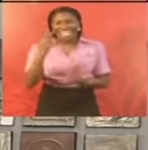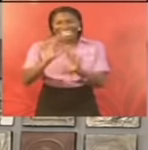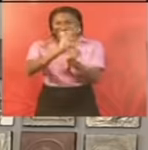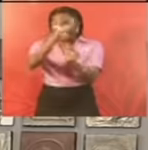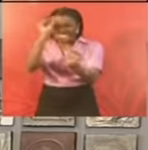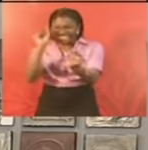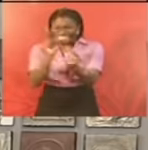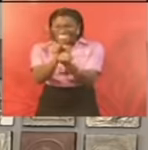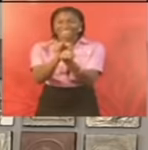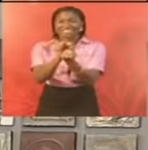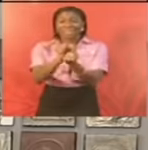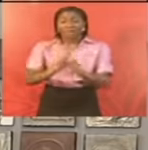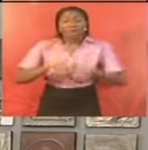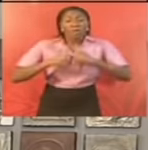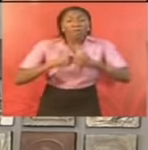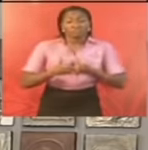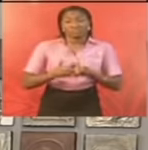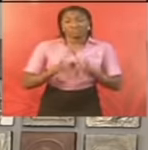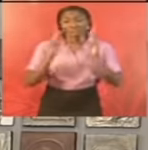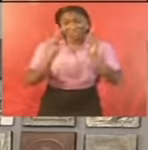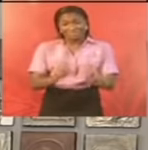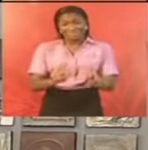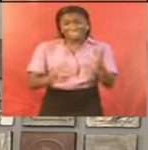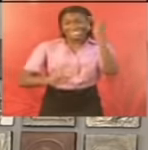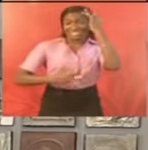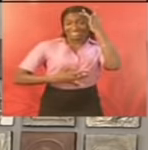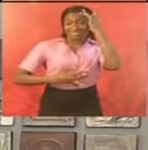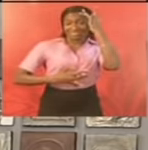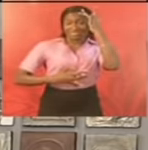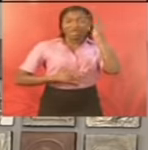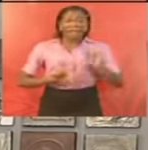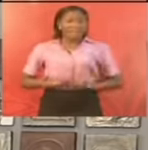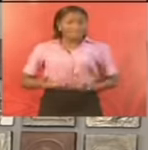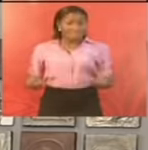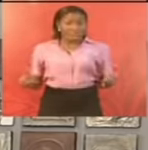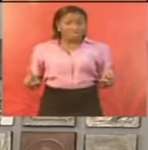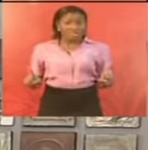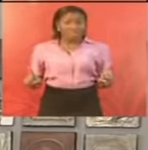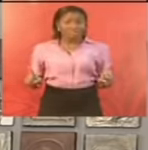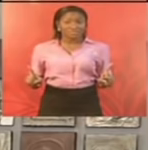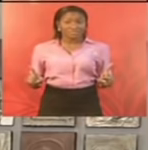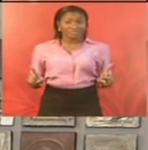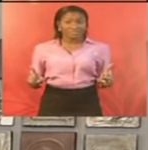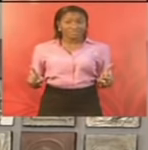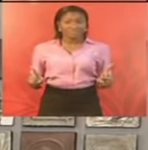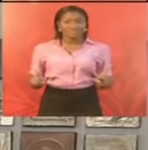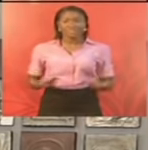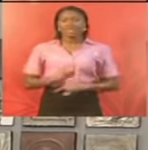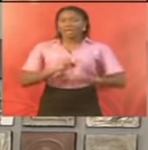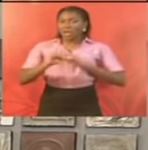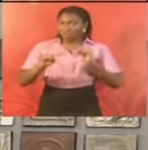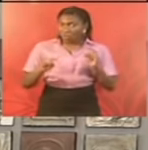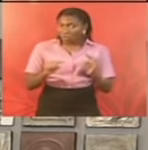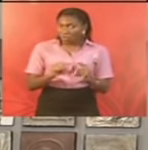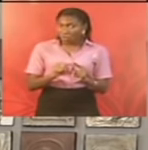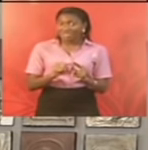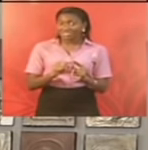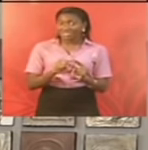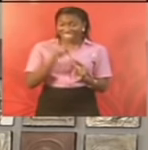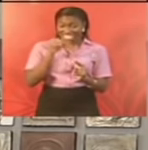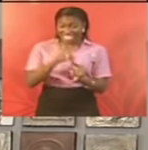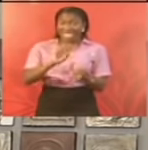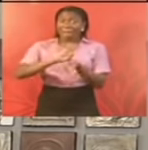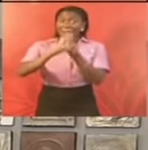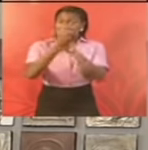pinpointed a source of infection for that individual. But we did count from case 139 go forward